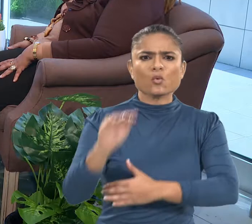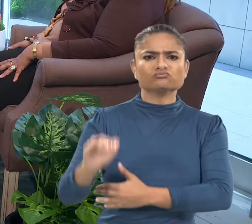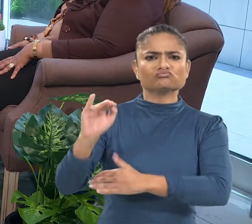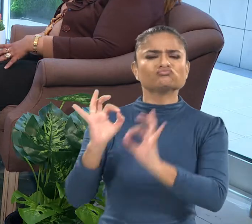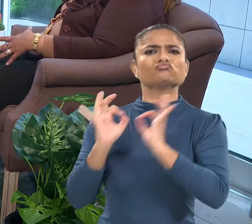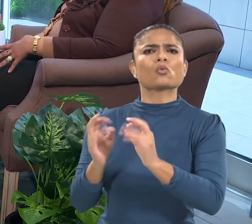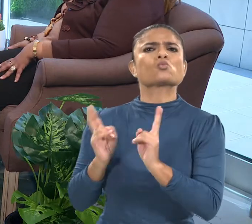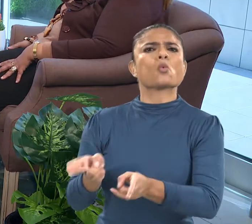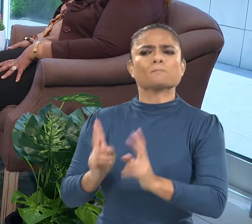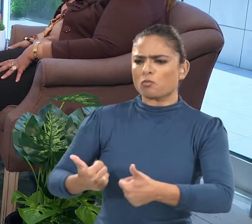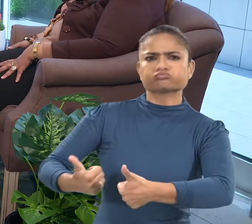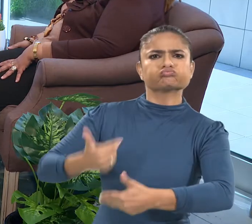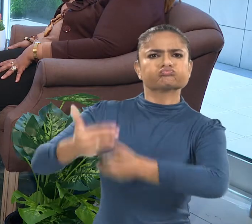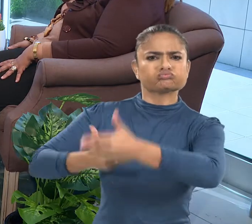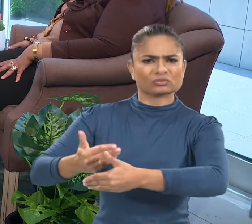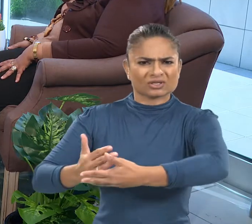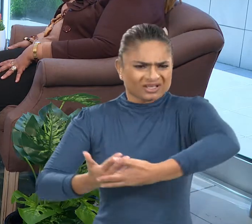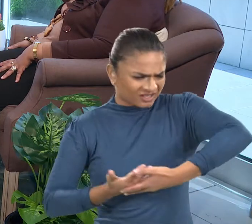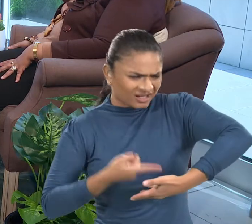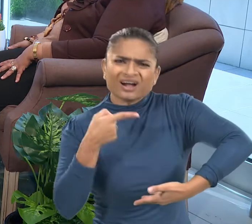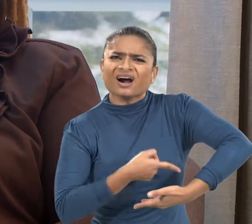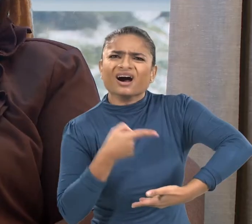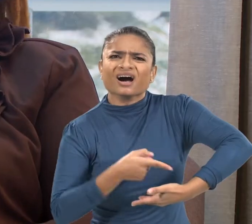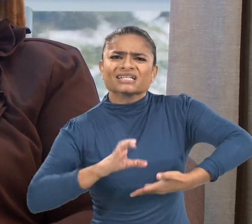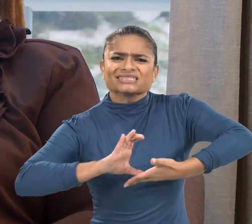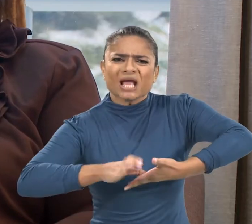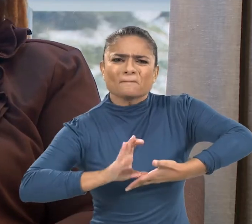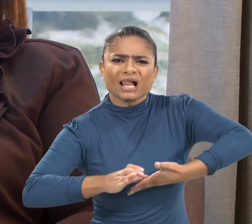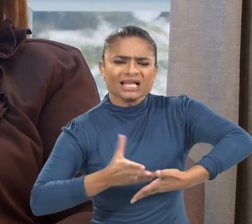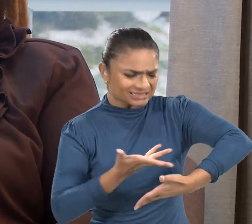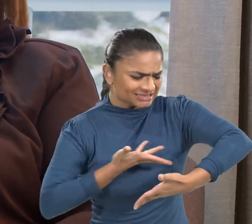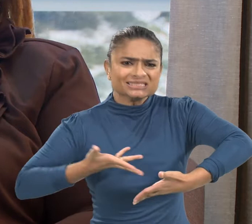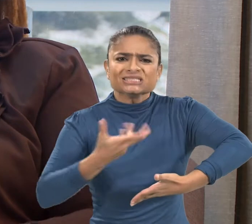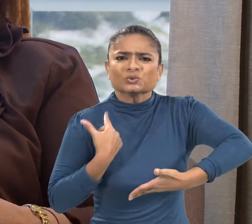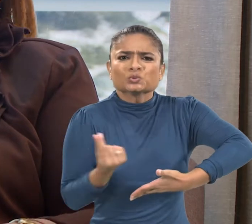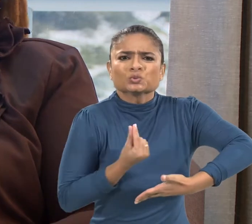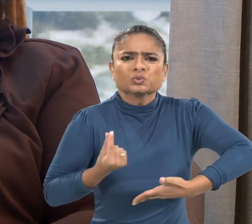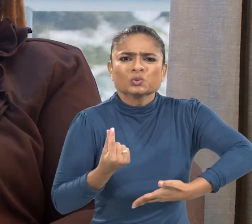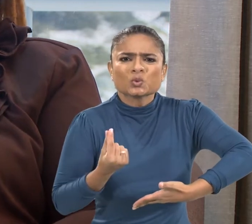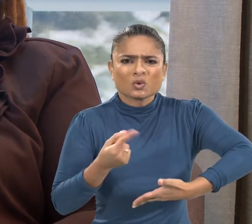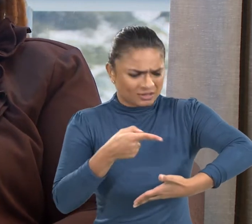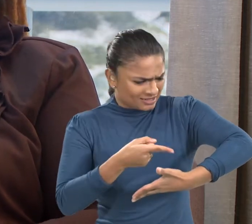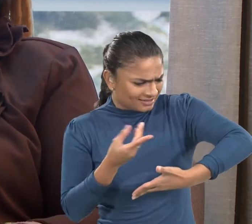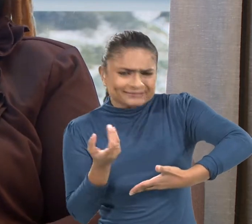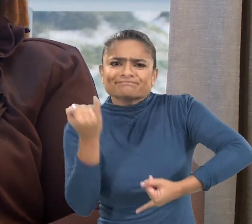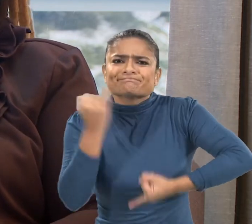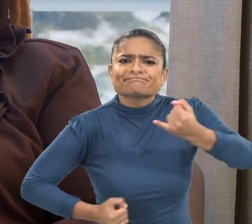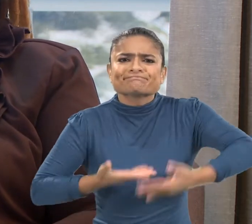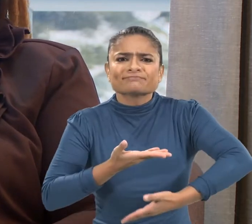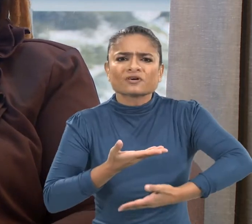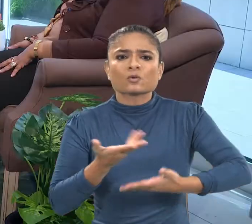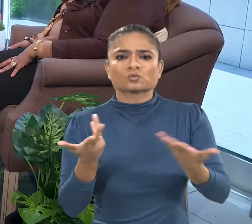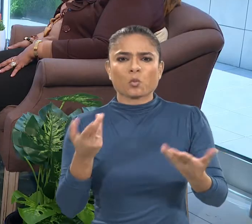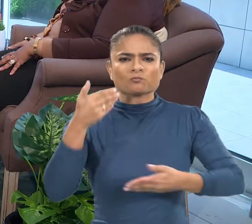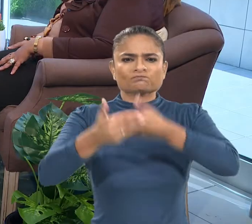firstborn was born was able-bodied. But this one, the doctor diagnosed that there's something wrong with